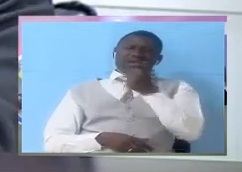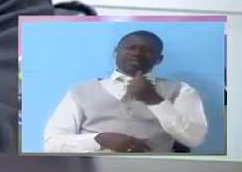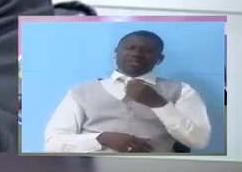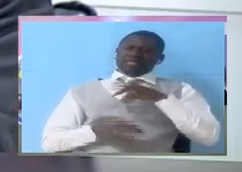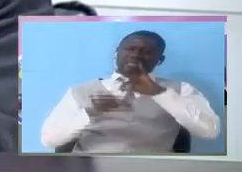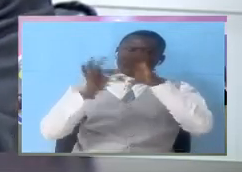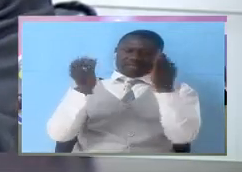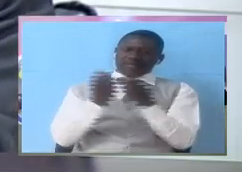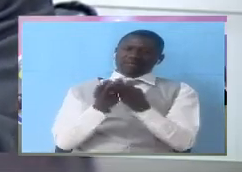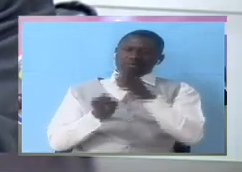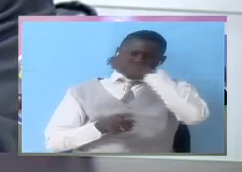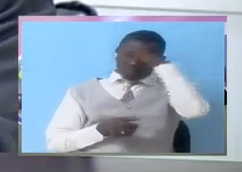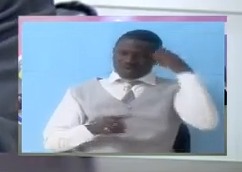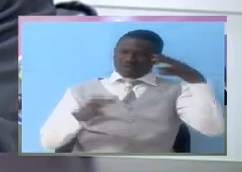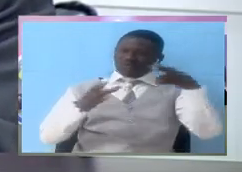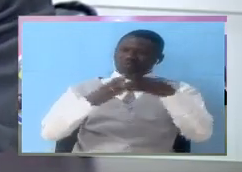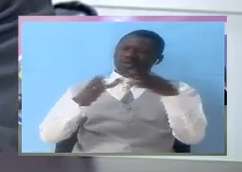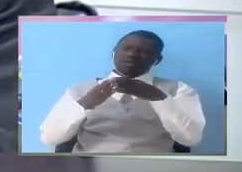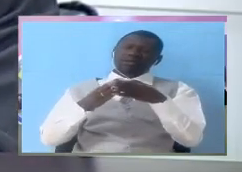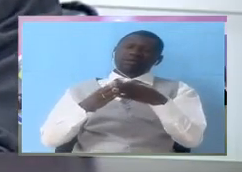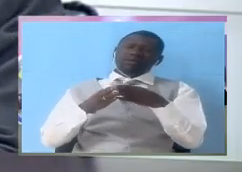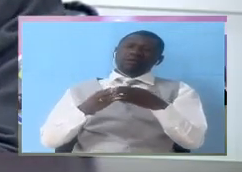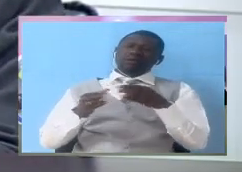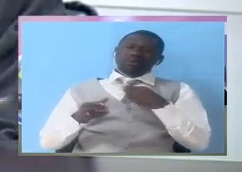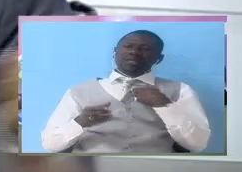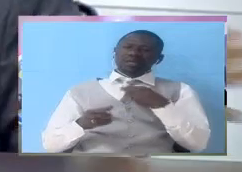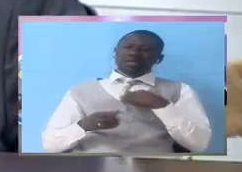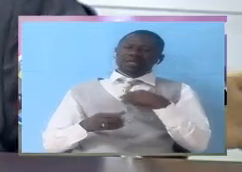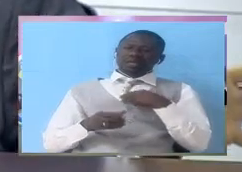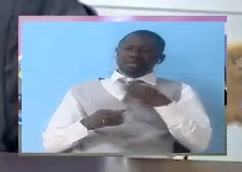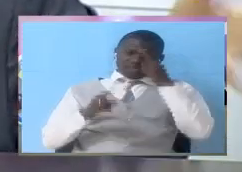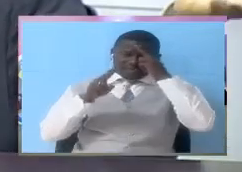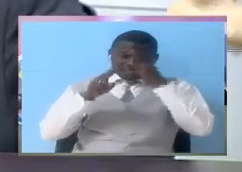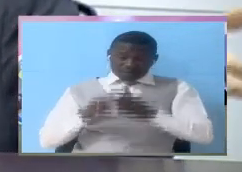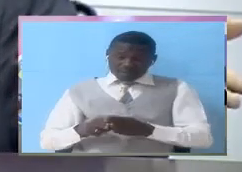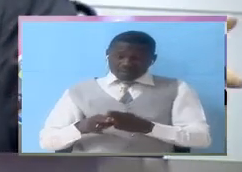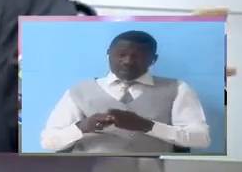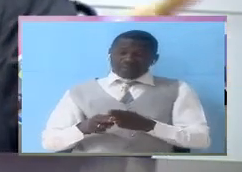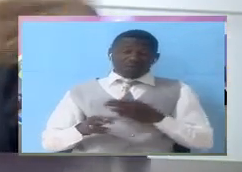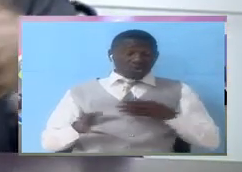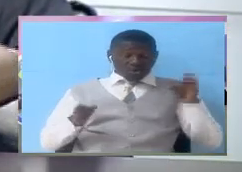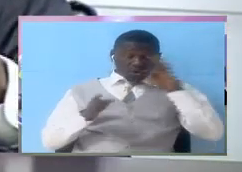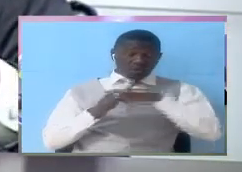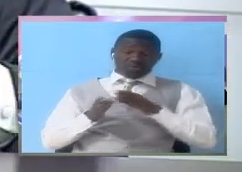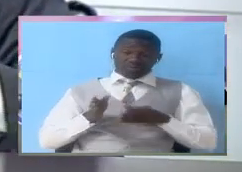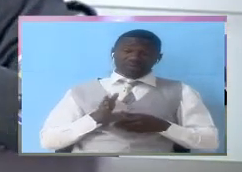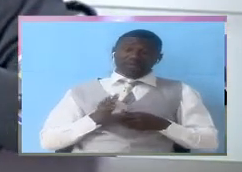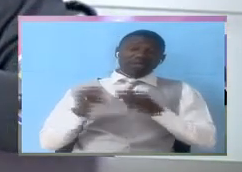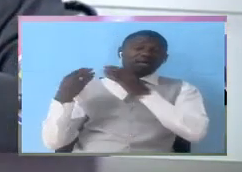Their allegiances and loyalties still lay with their individual bosses, and